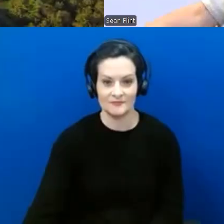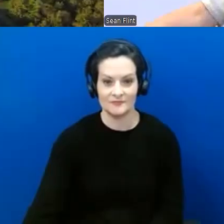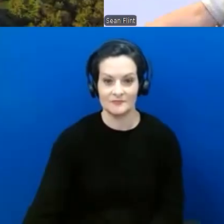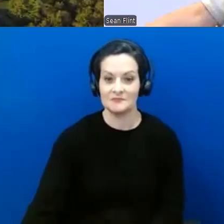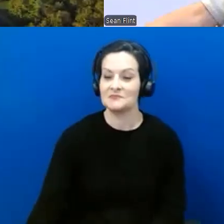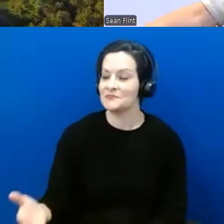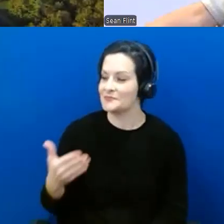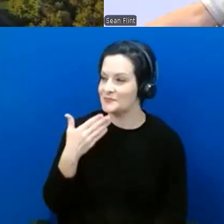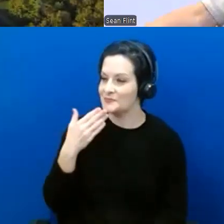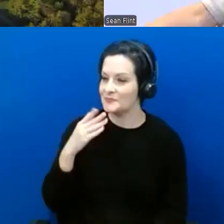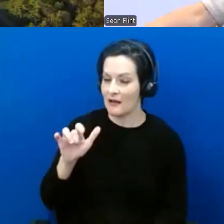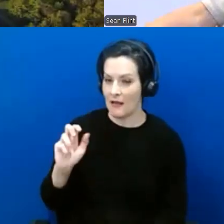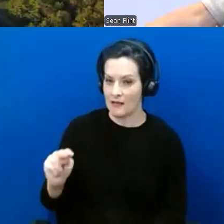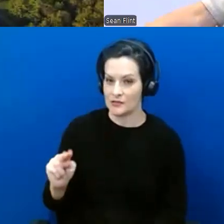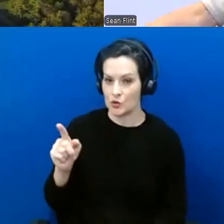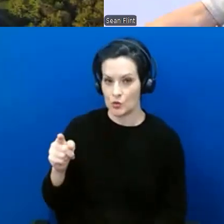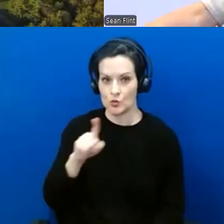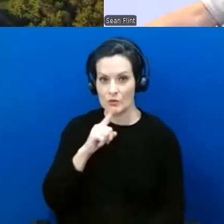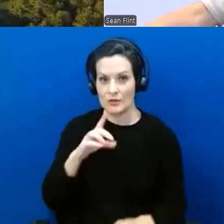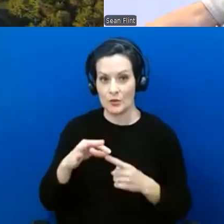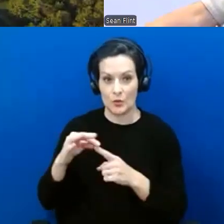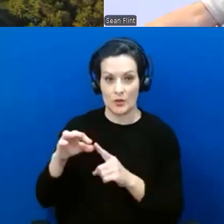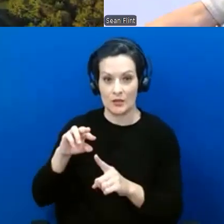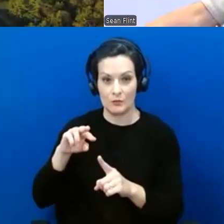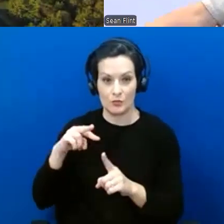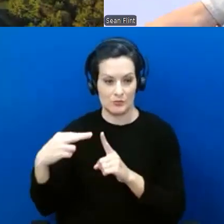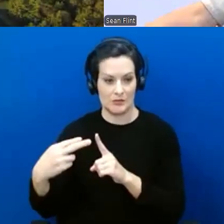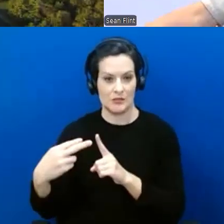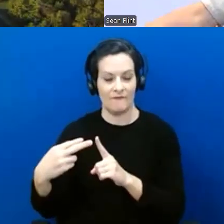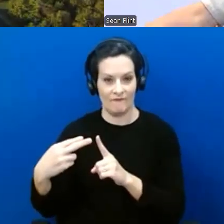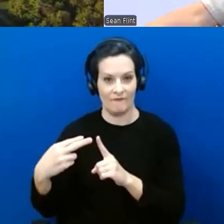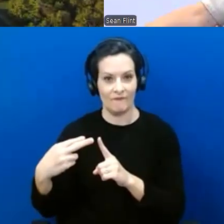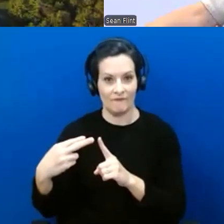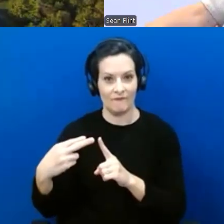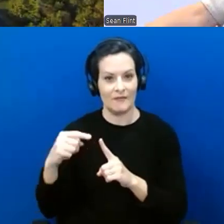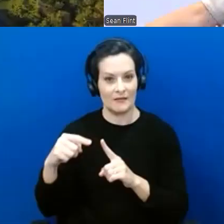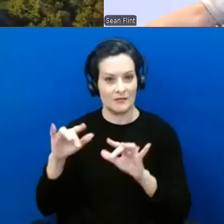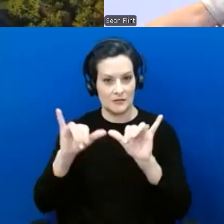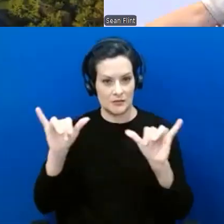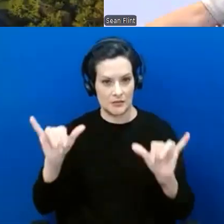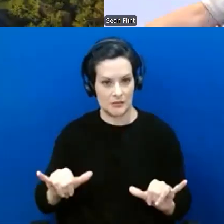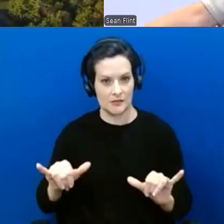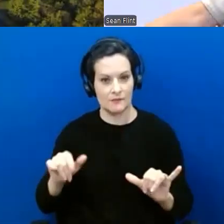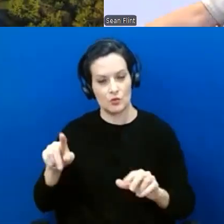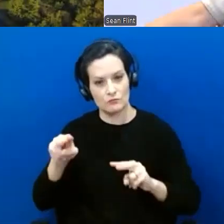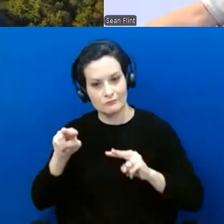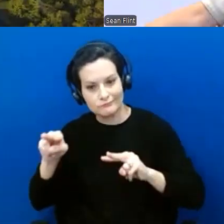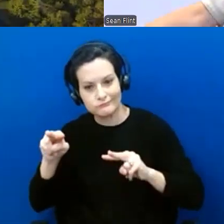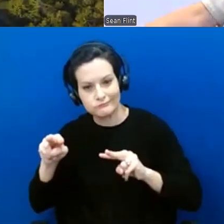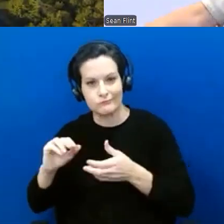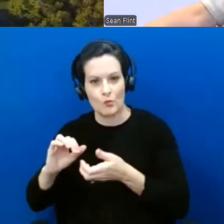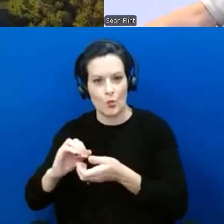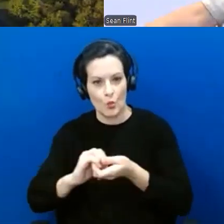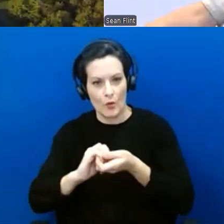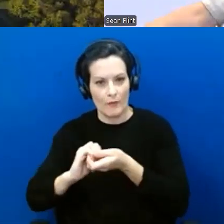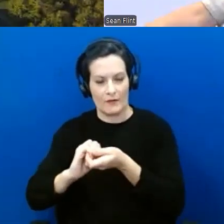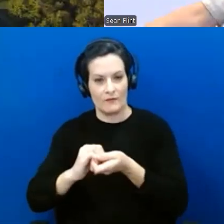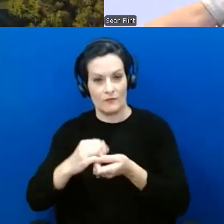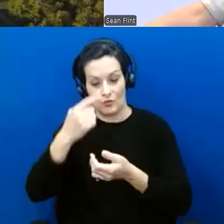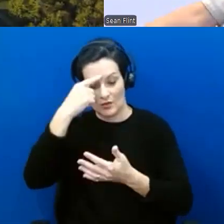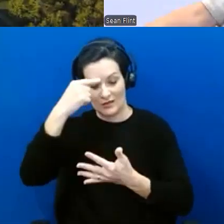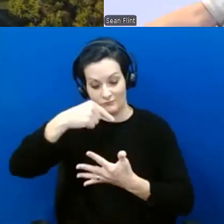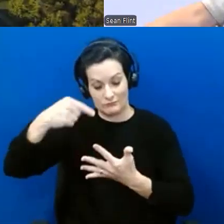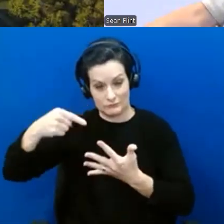have a unique perspective because the forest ecosystem monitoring cooperative, you're trying to look at all these things